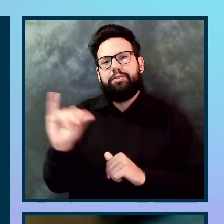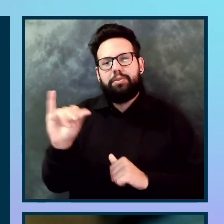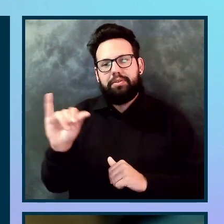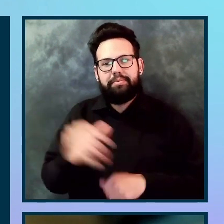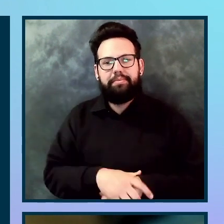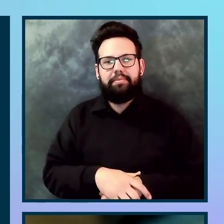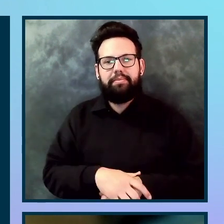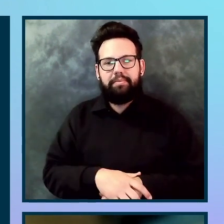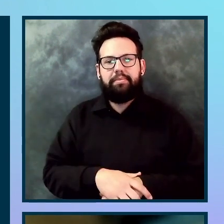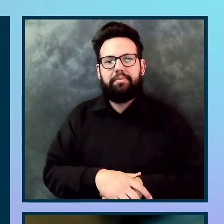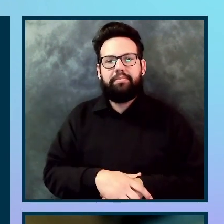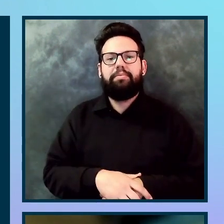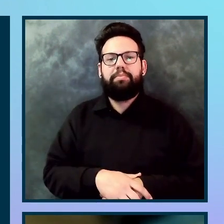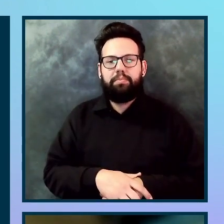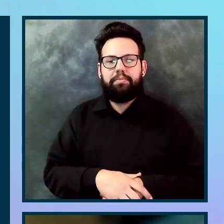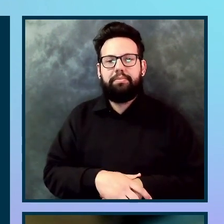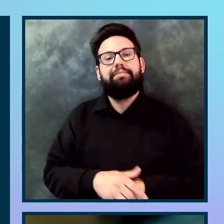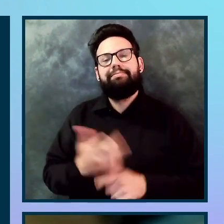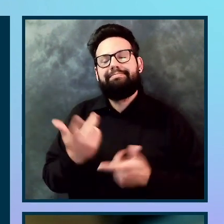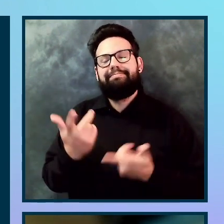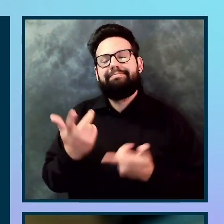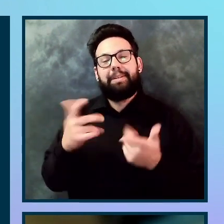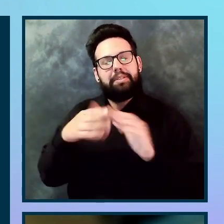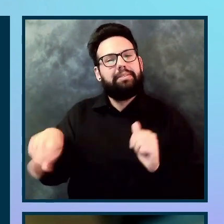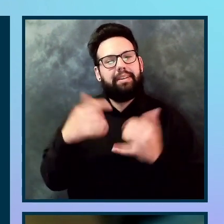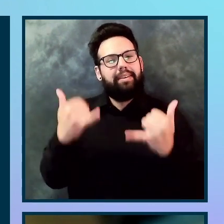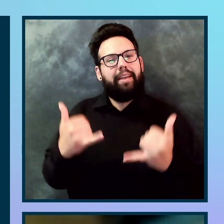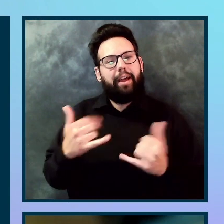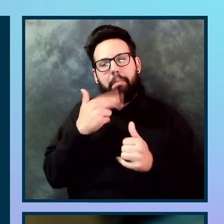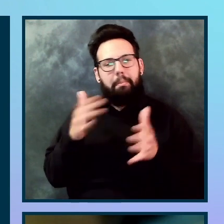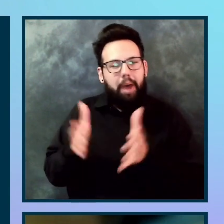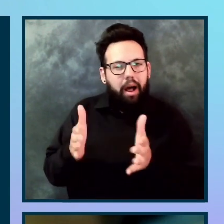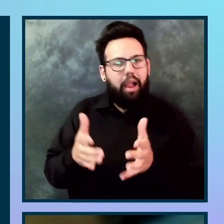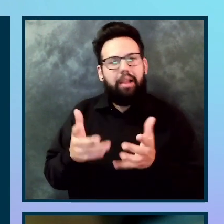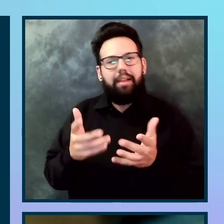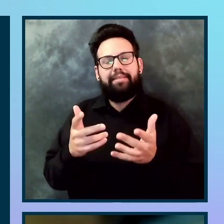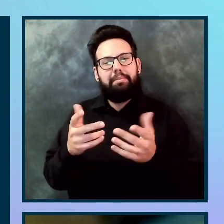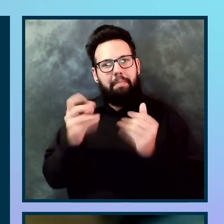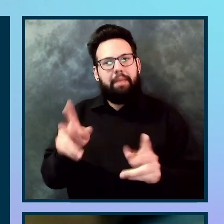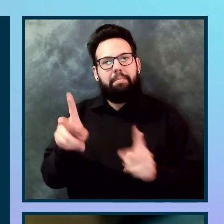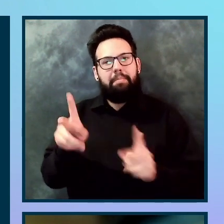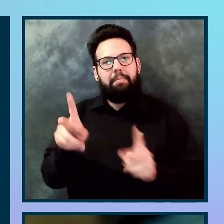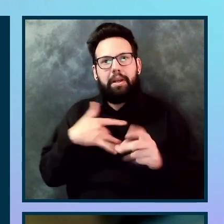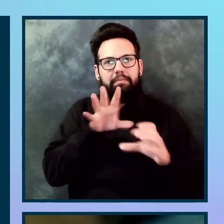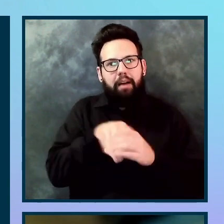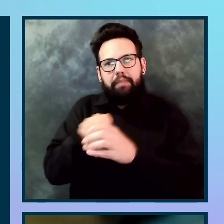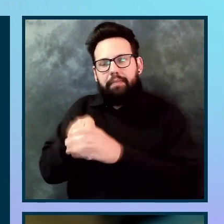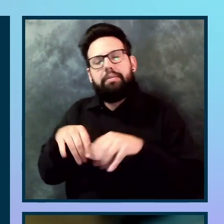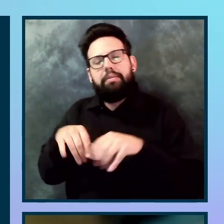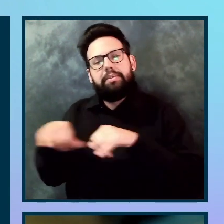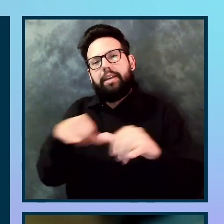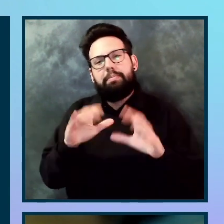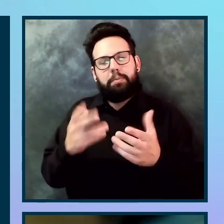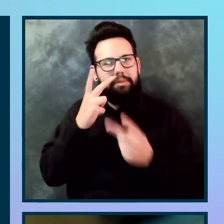space is currently rather small, so you'll see a lot of crossover of people in between all of the groups. So some of the ones